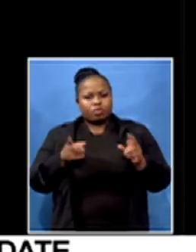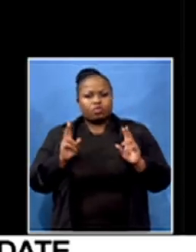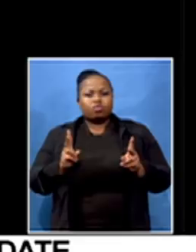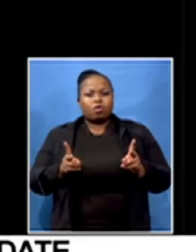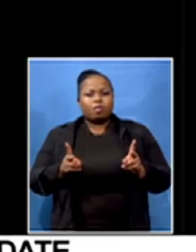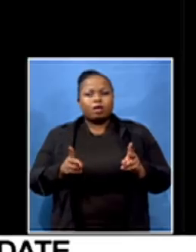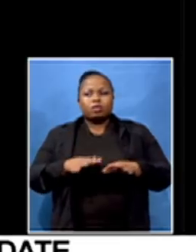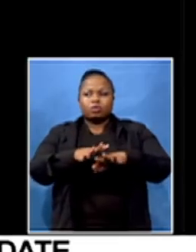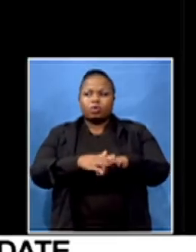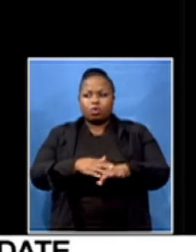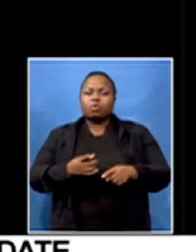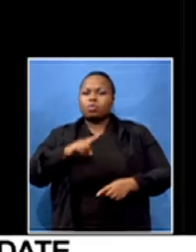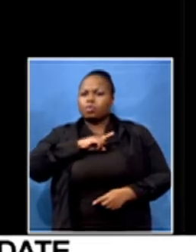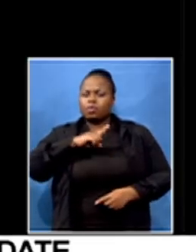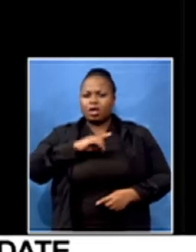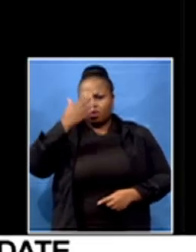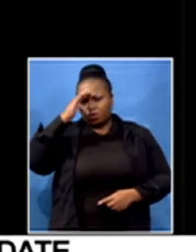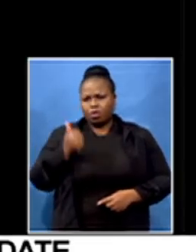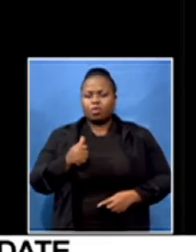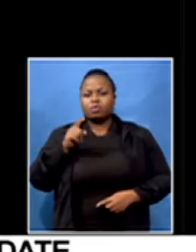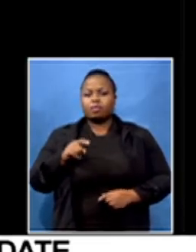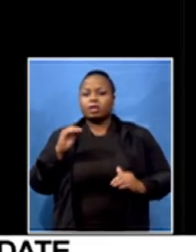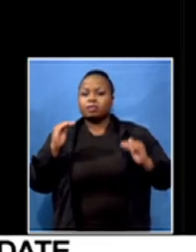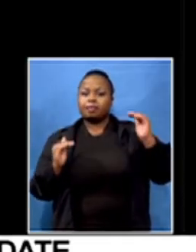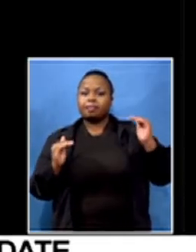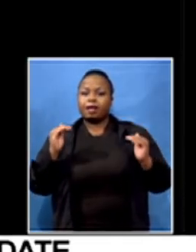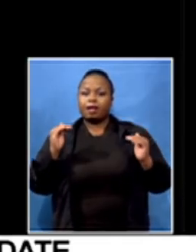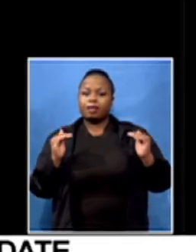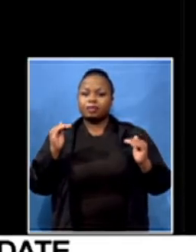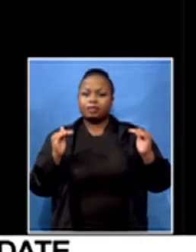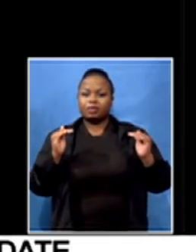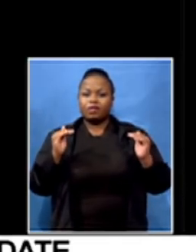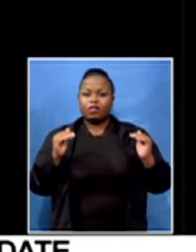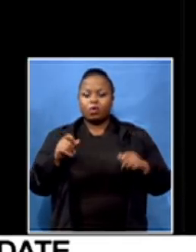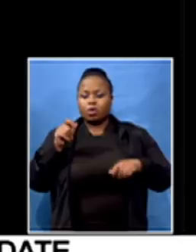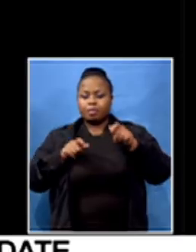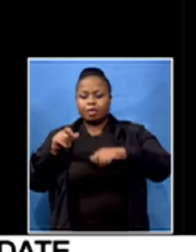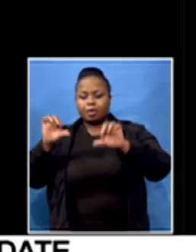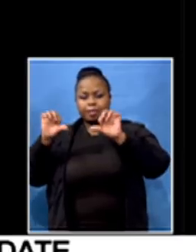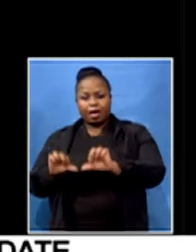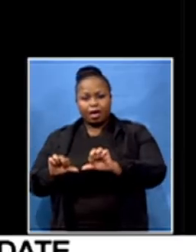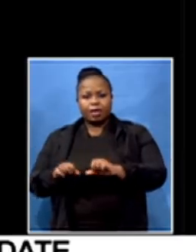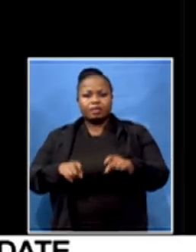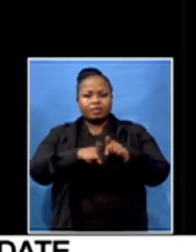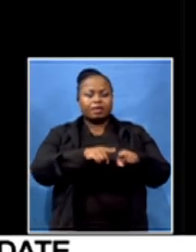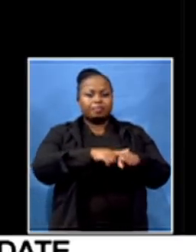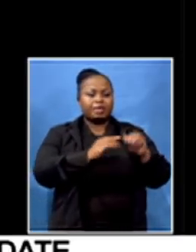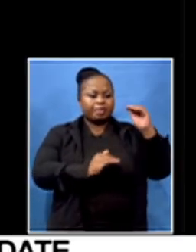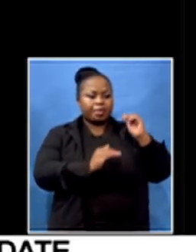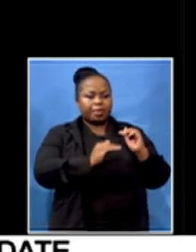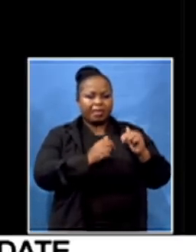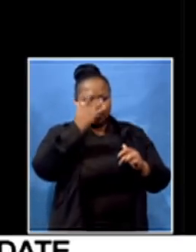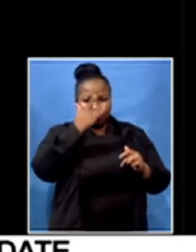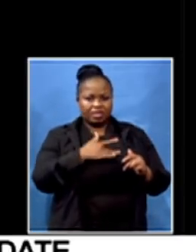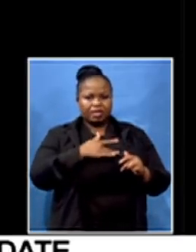to the fact that we knew we needed to keep a balance on the way. That's why the president spoke about a risk-adjusted strategy